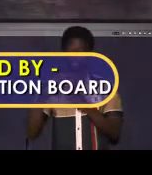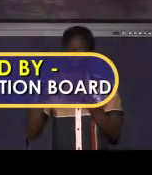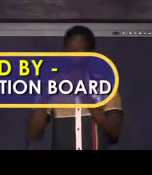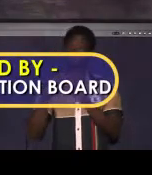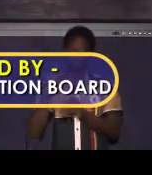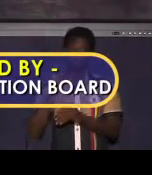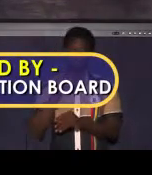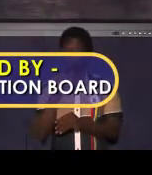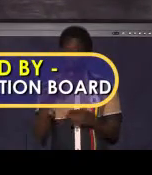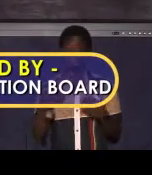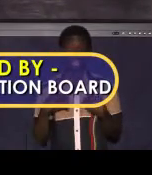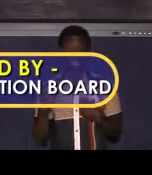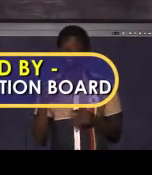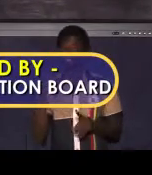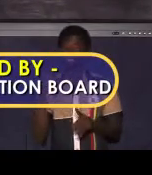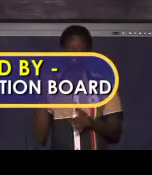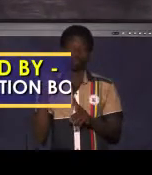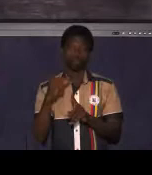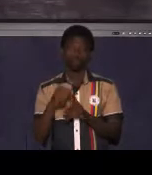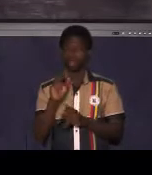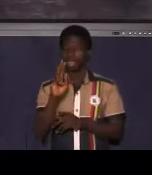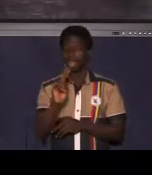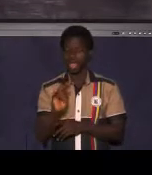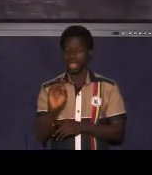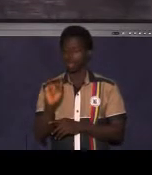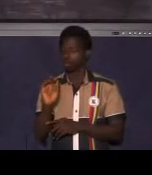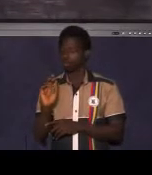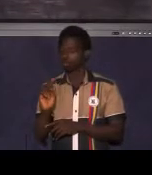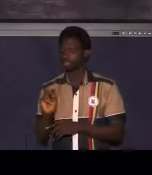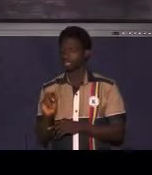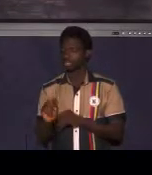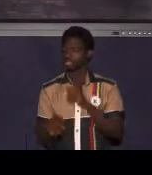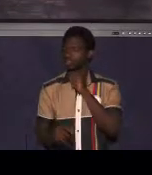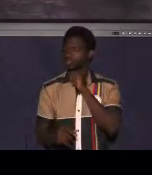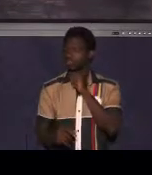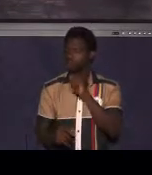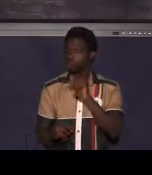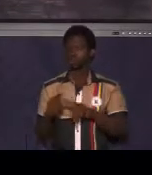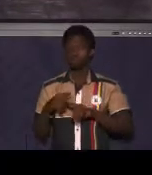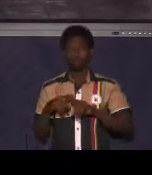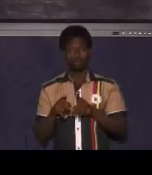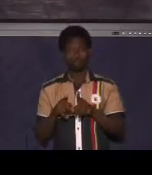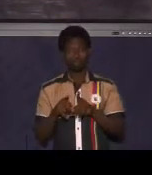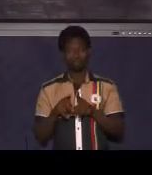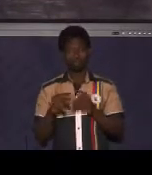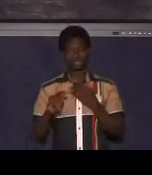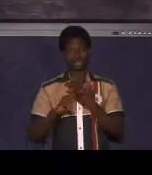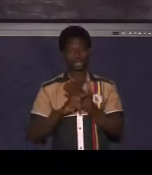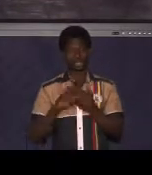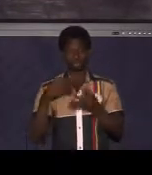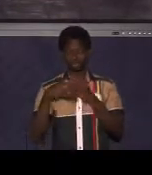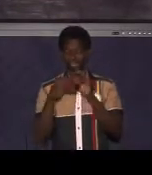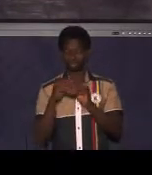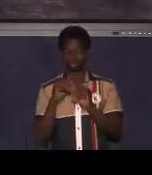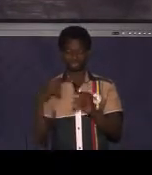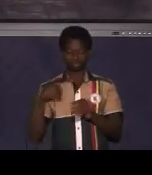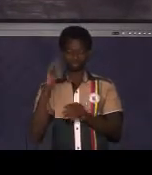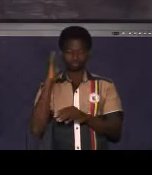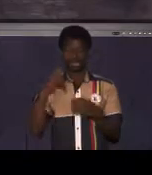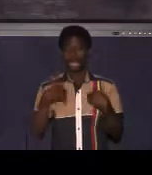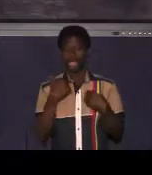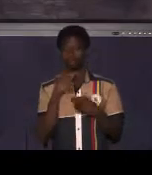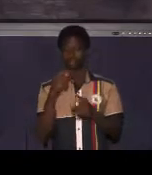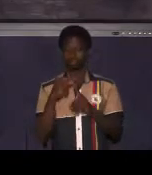said a positive statement will not have the word N-O-T, not. But the negative statement will